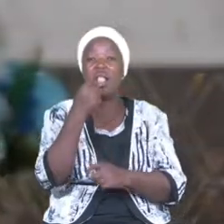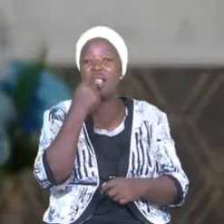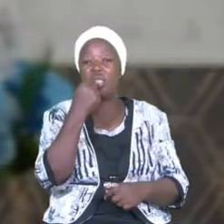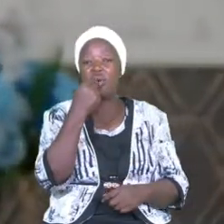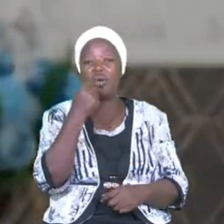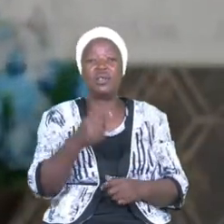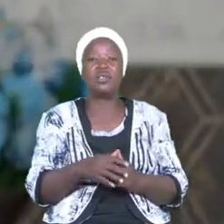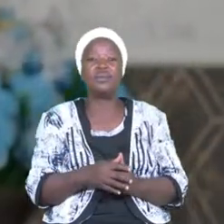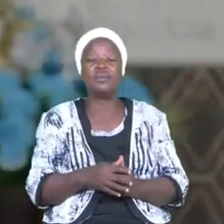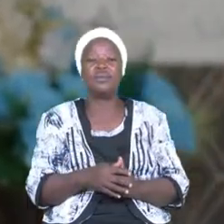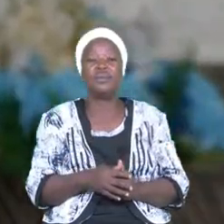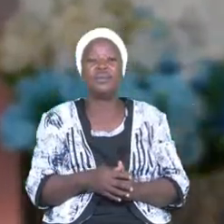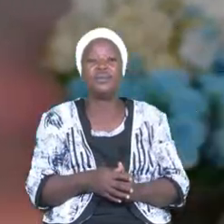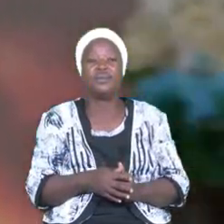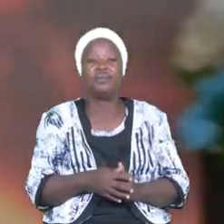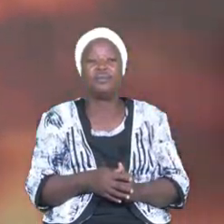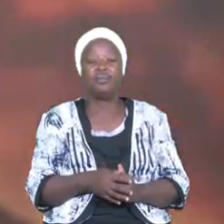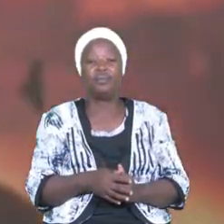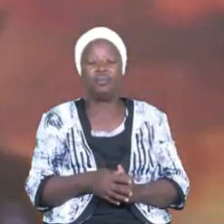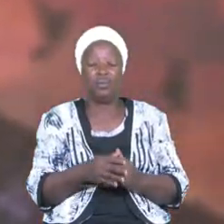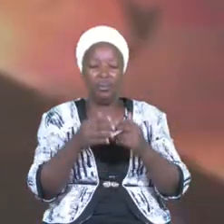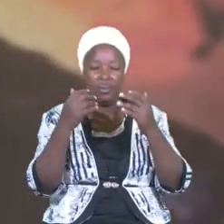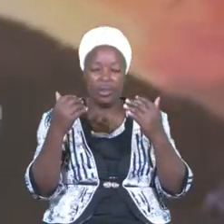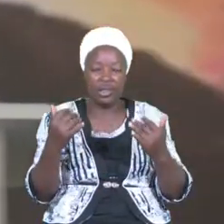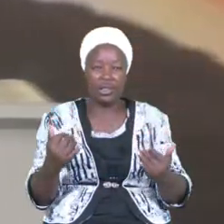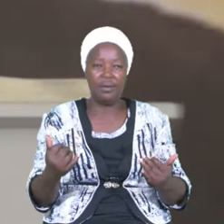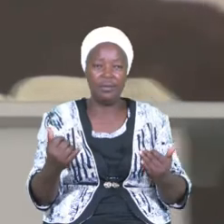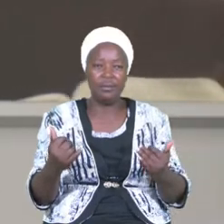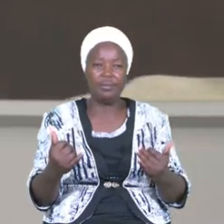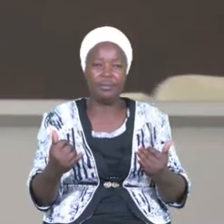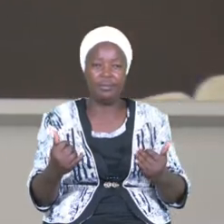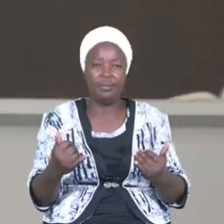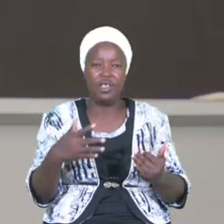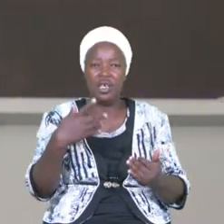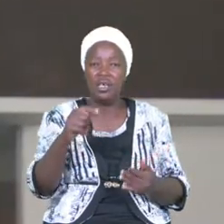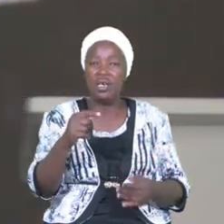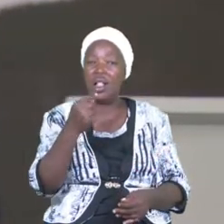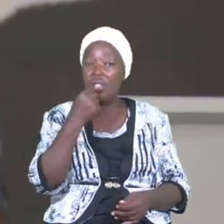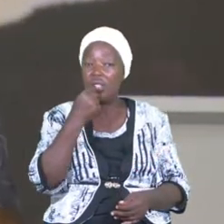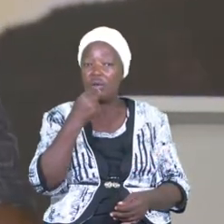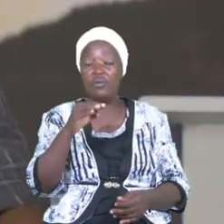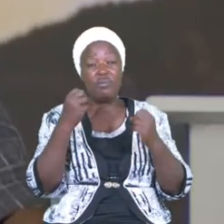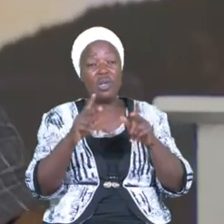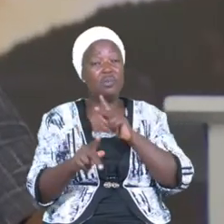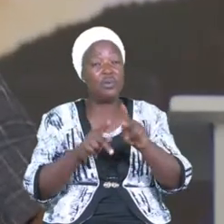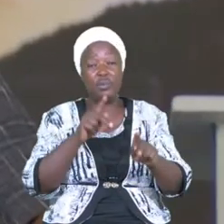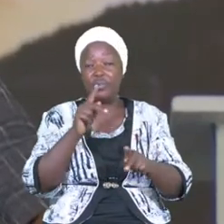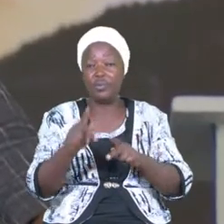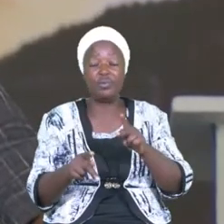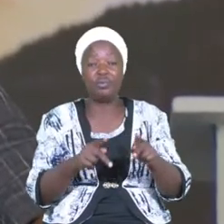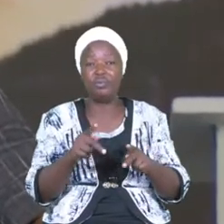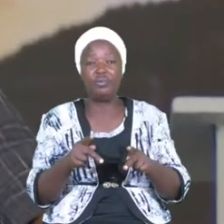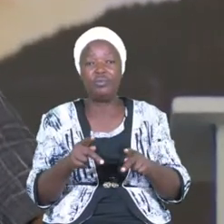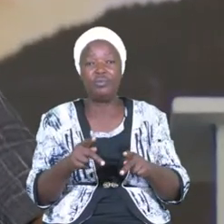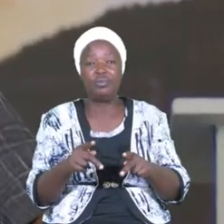tongues. Now, the tongues of many people, they